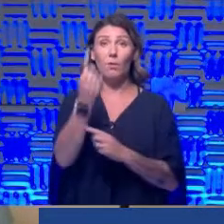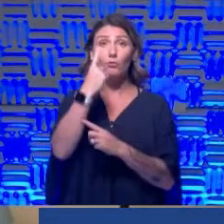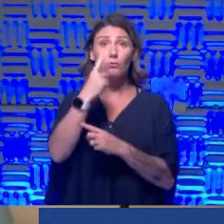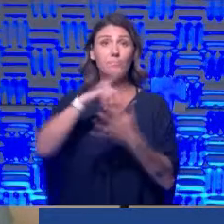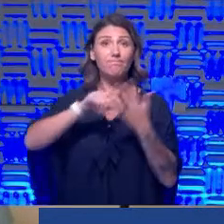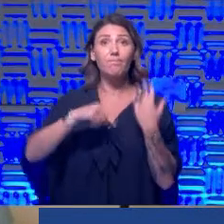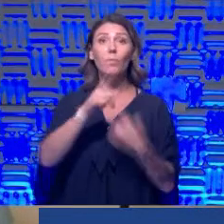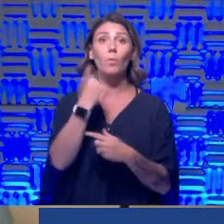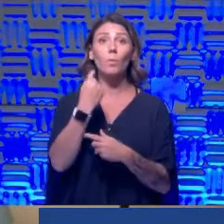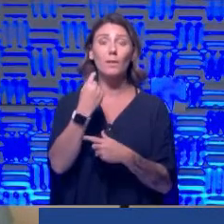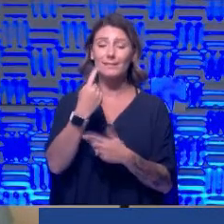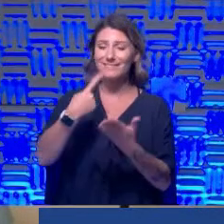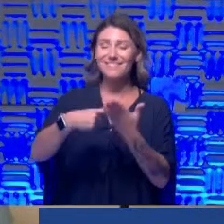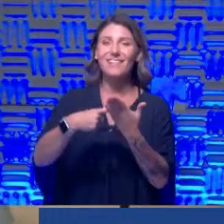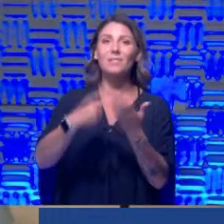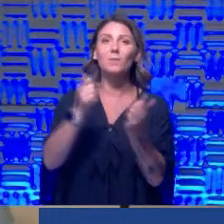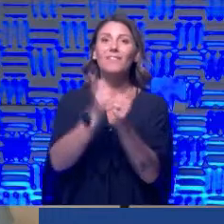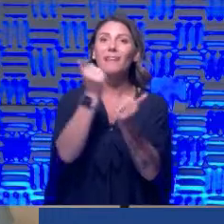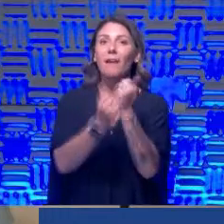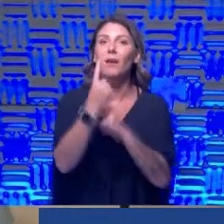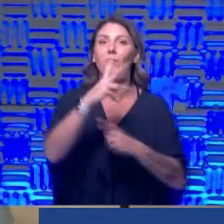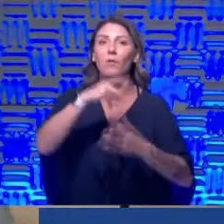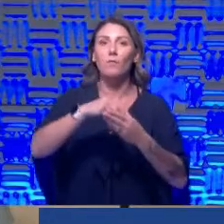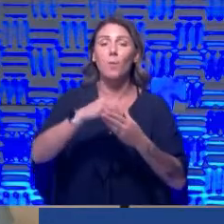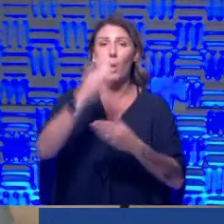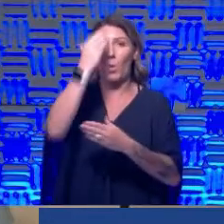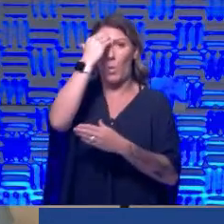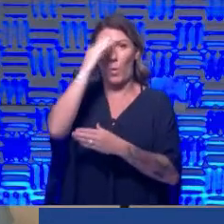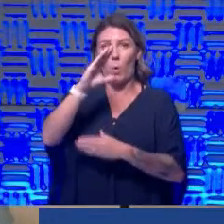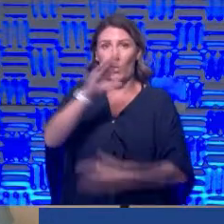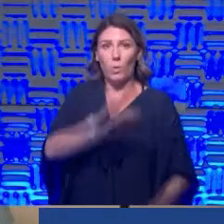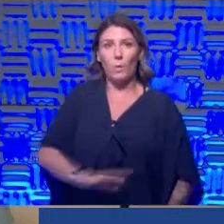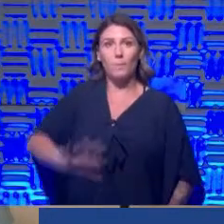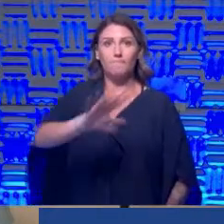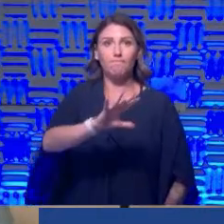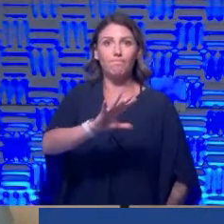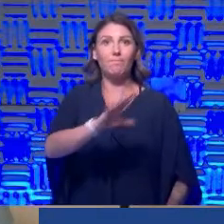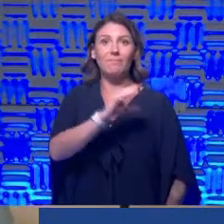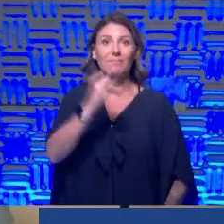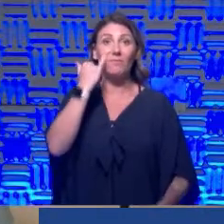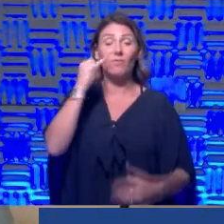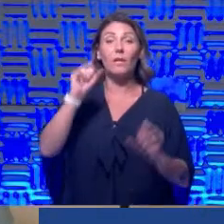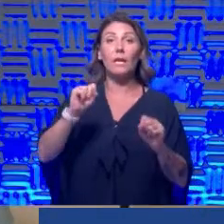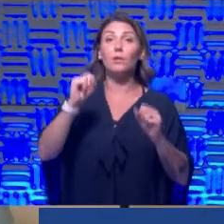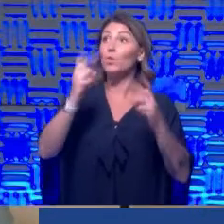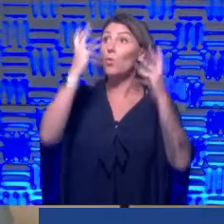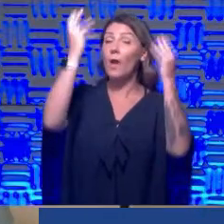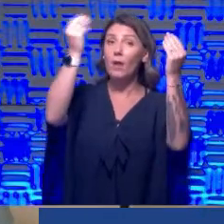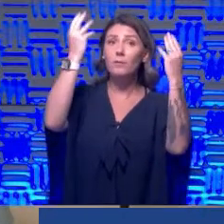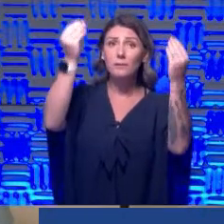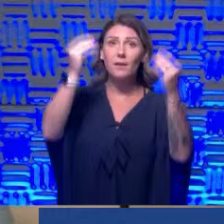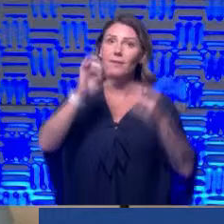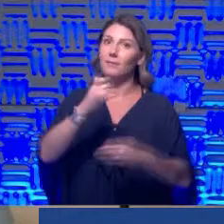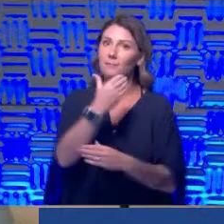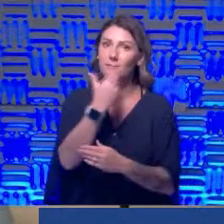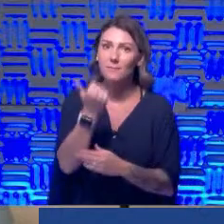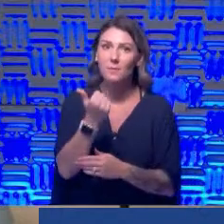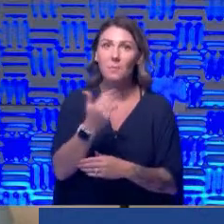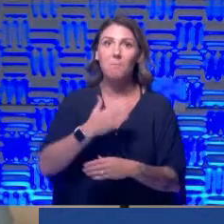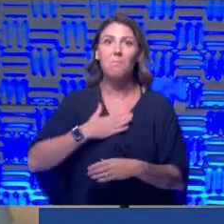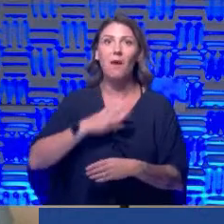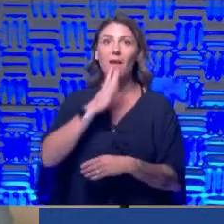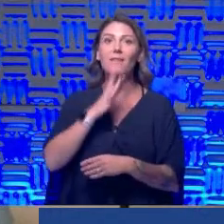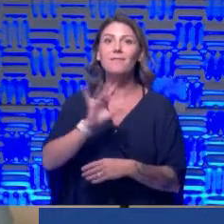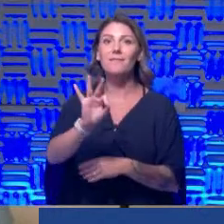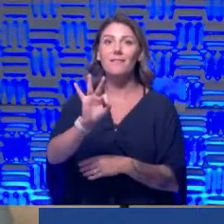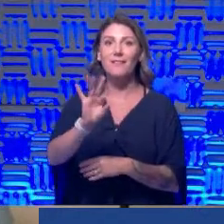all of the parties involved, know what your bubble is. If you can do things outdoors, that's best. You know, my 97-year-old